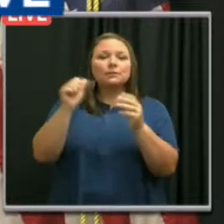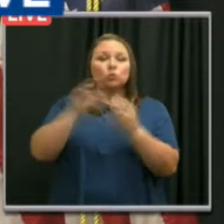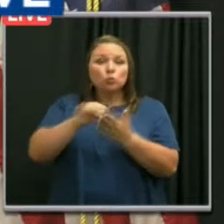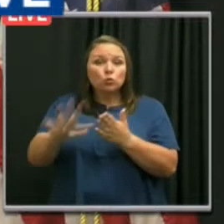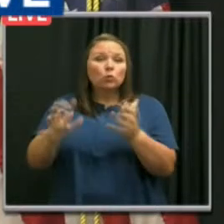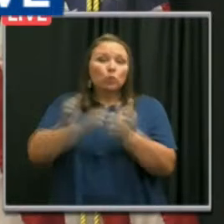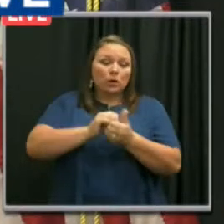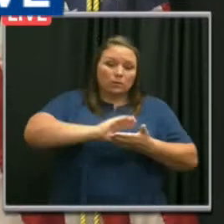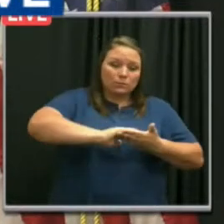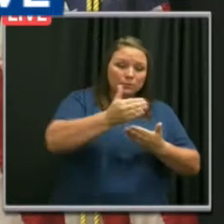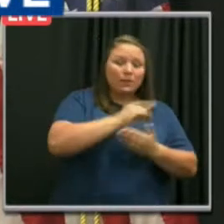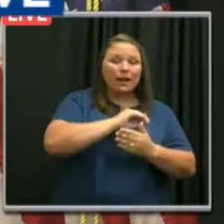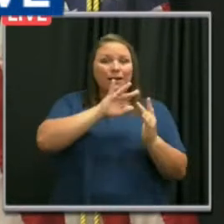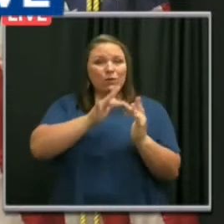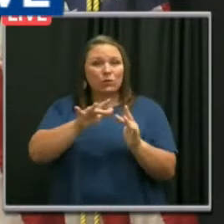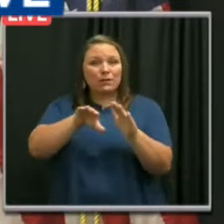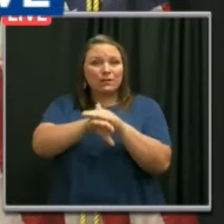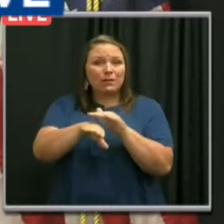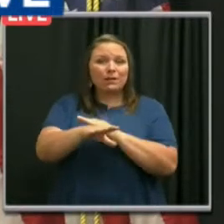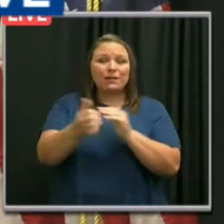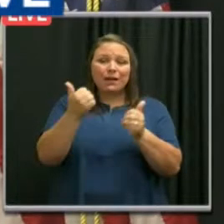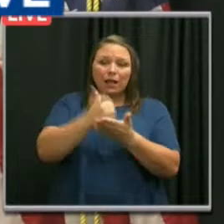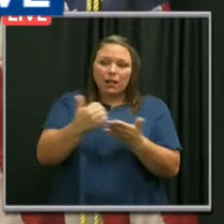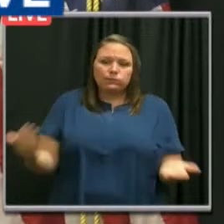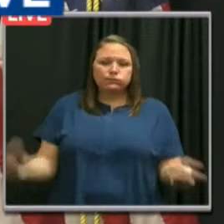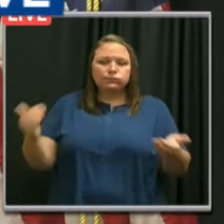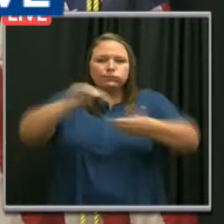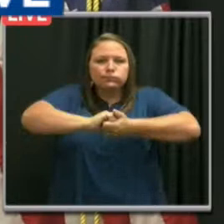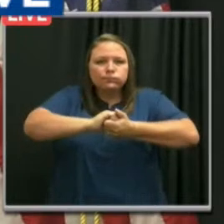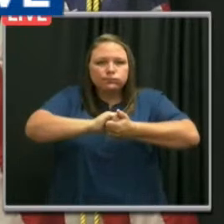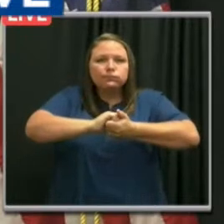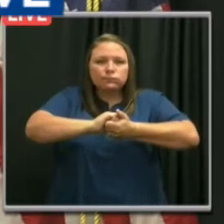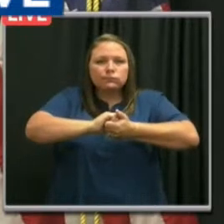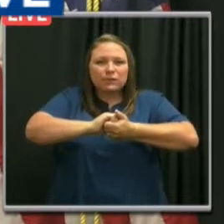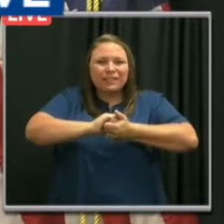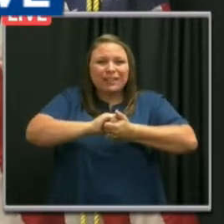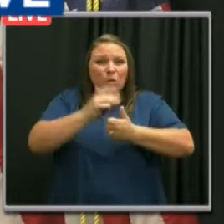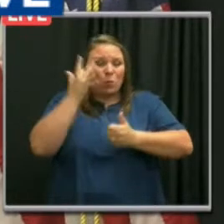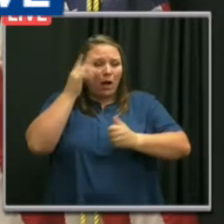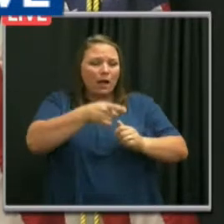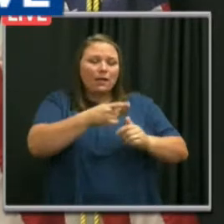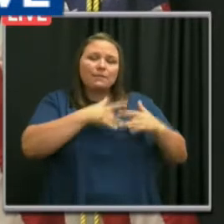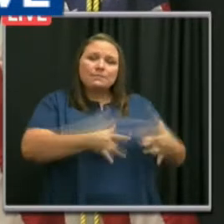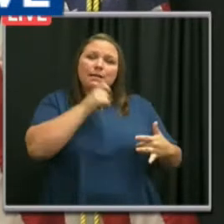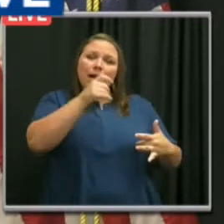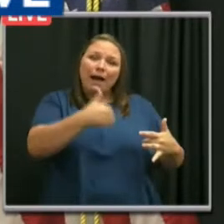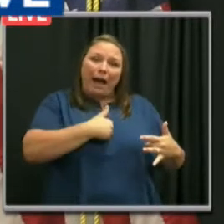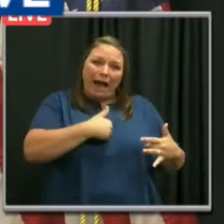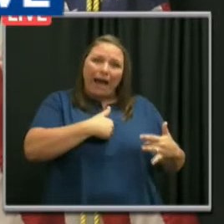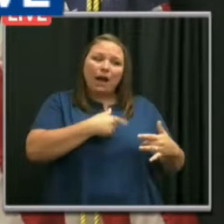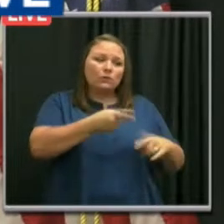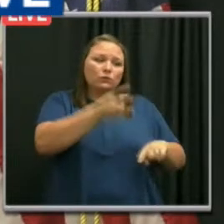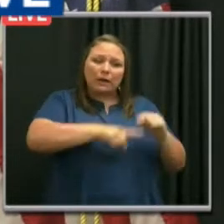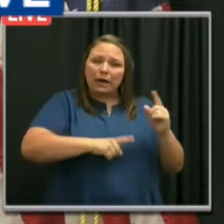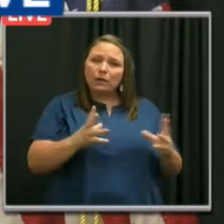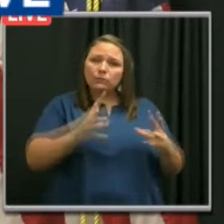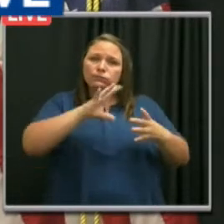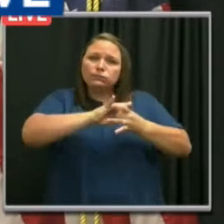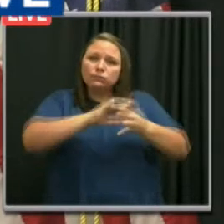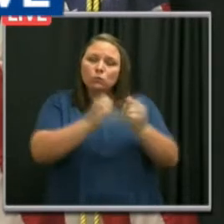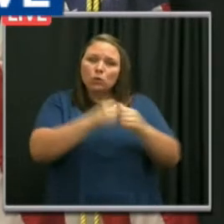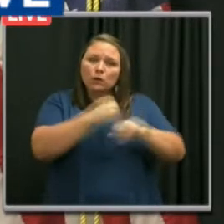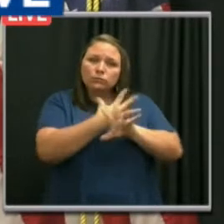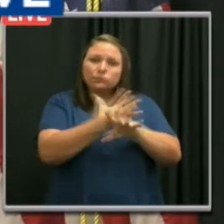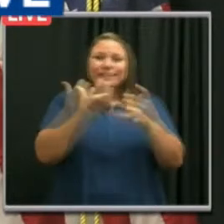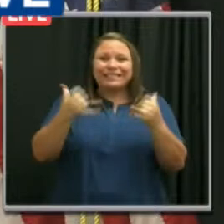and internet access to help bridge the digital divide that most often affects historically underserved neighborhoods.